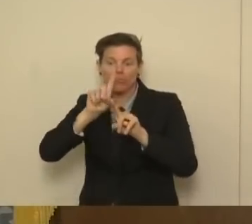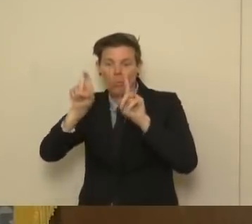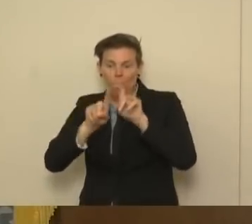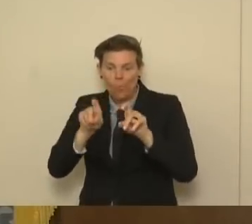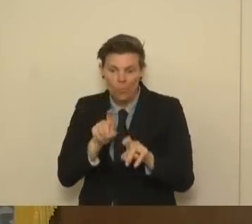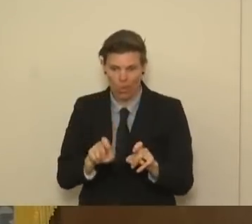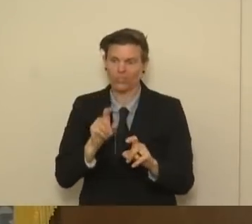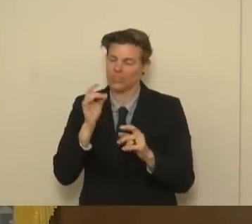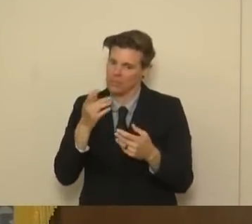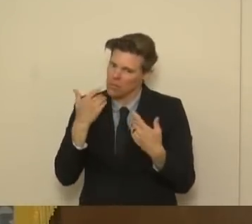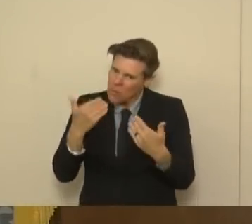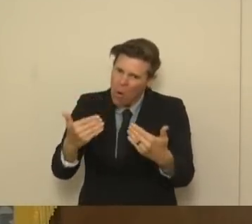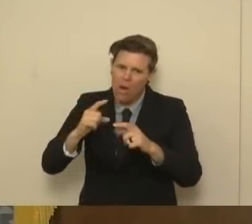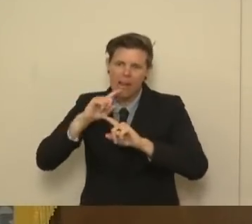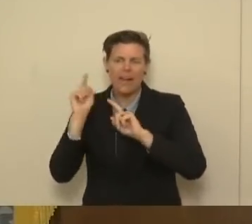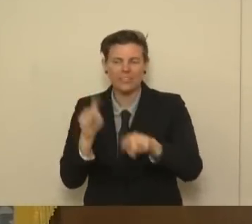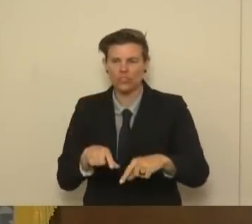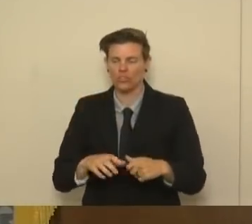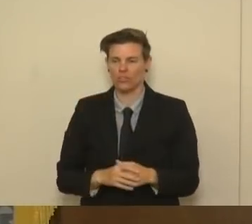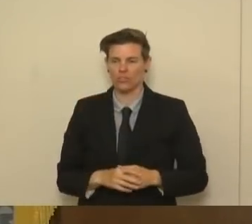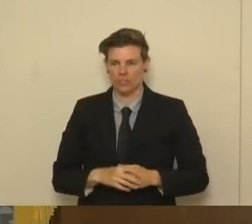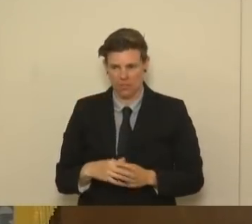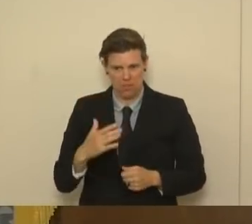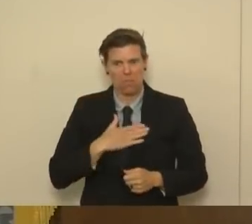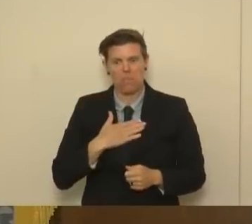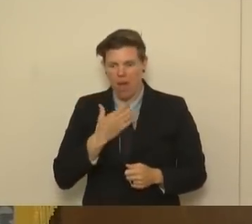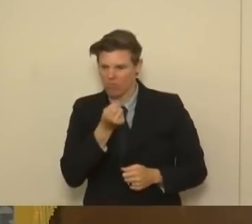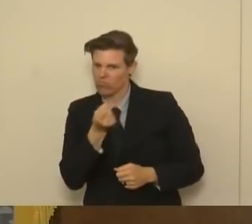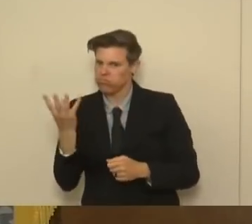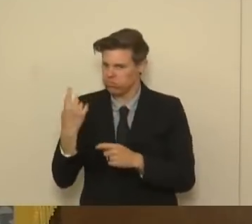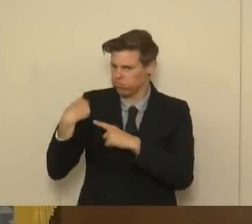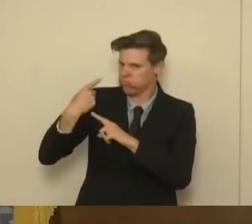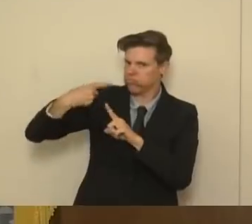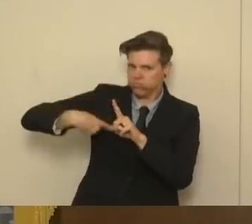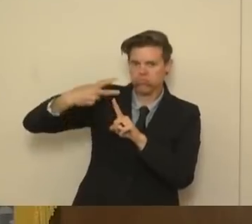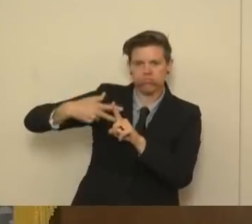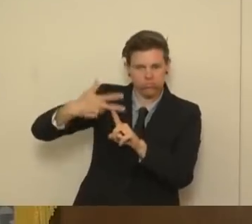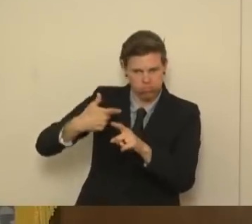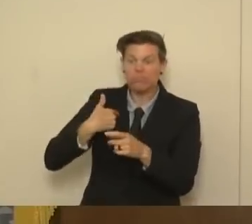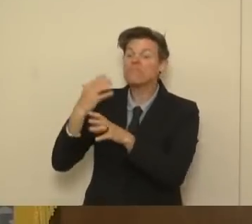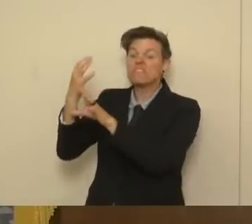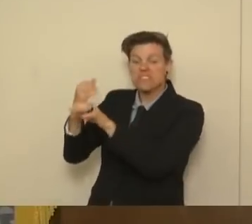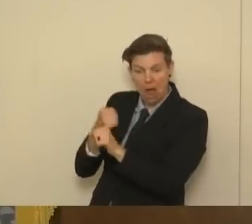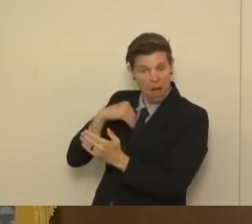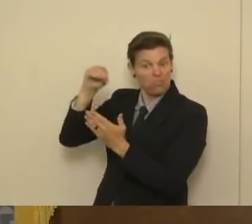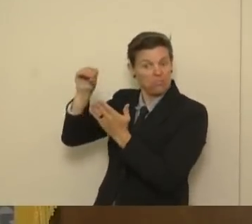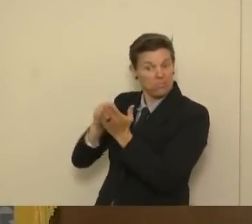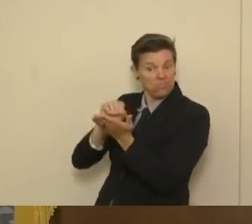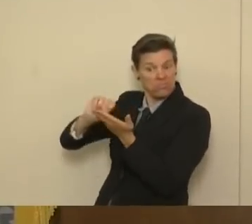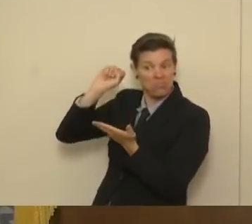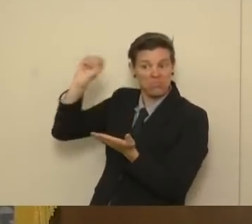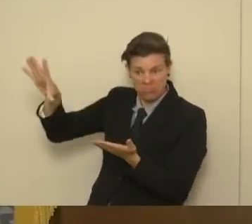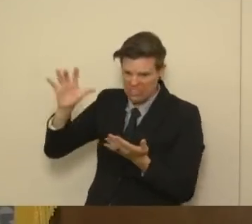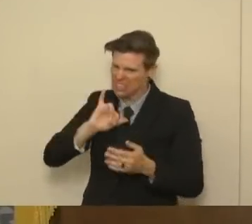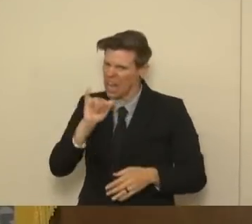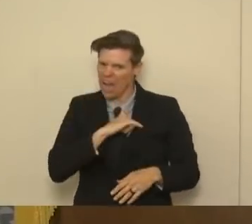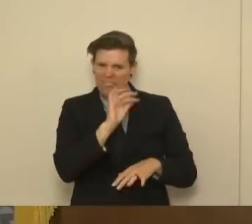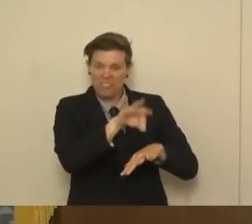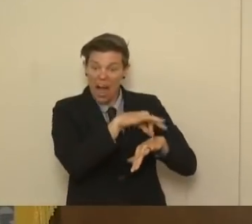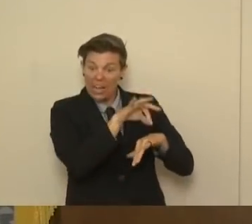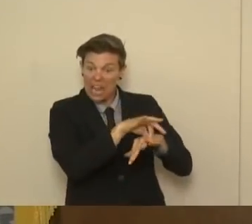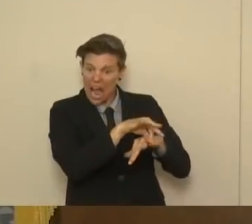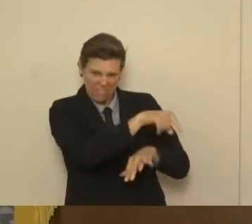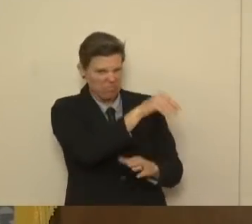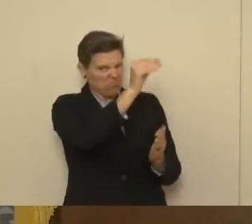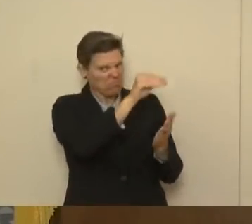and returned it immediately, as did my fiance. So let's get that done. 2, I predicted